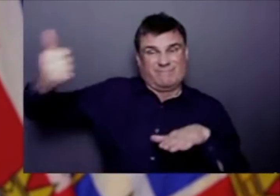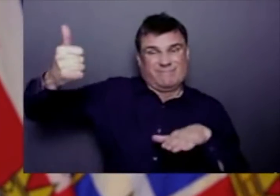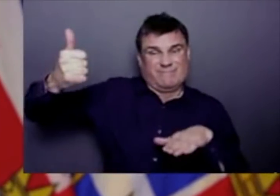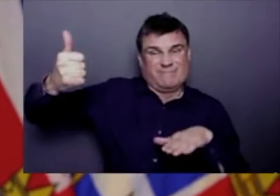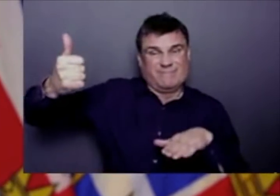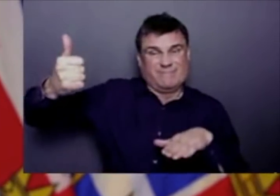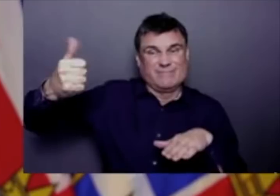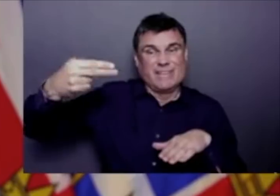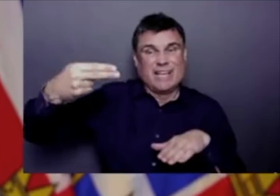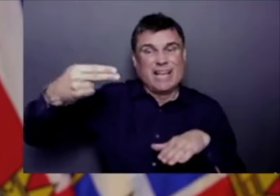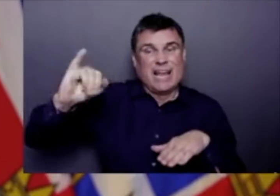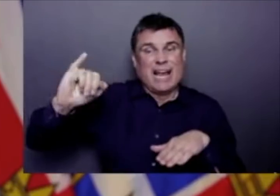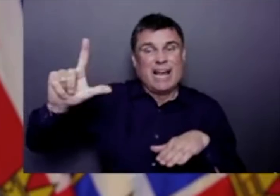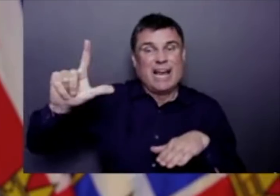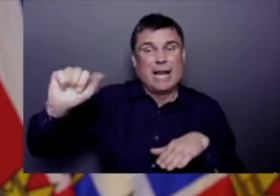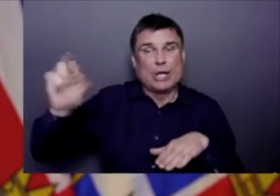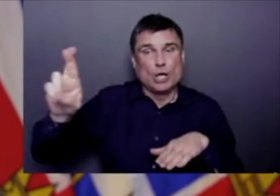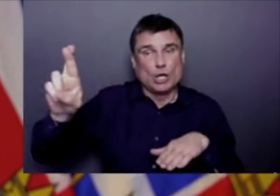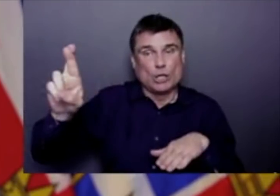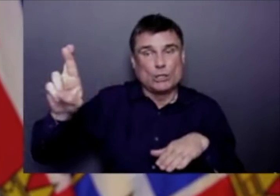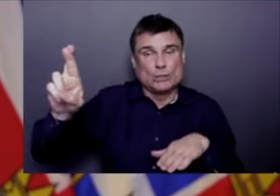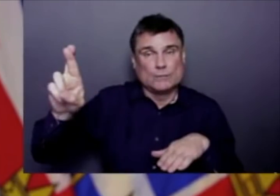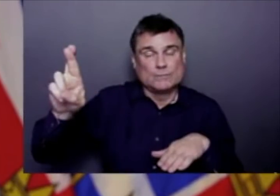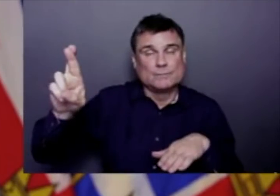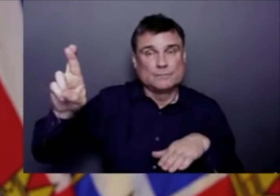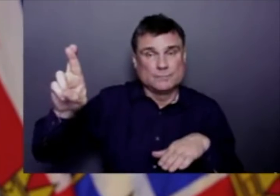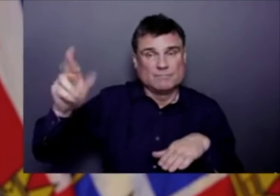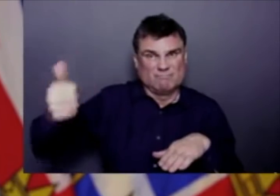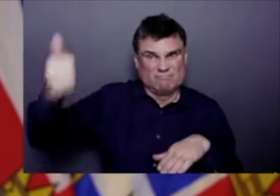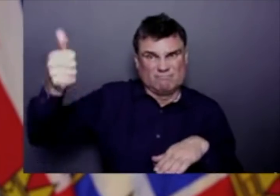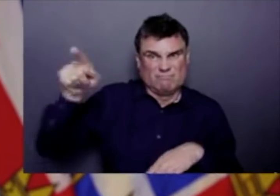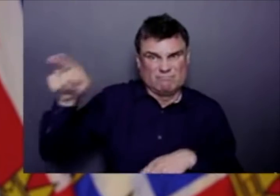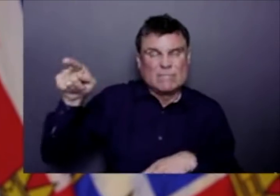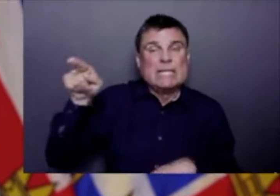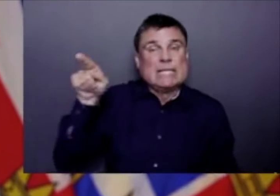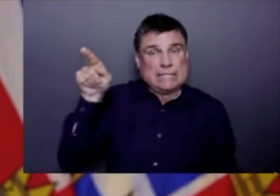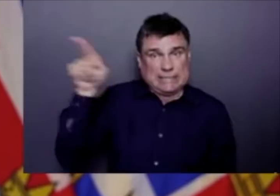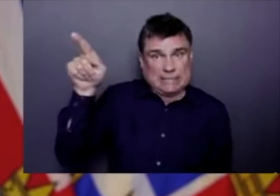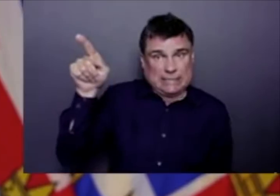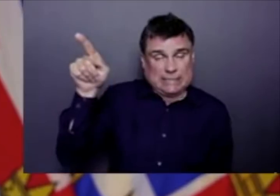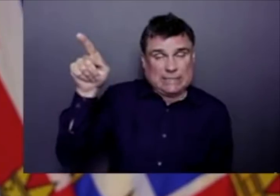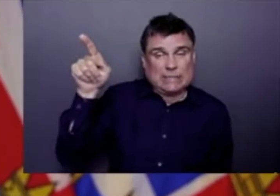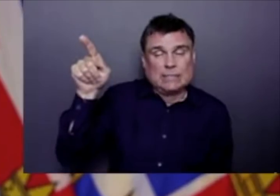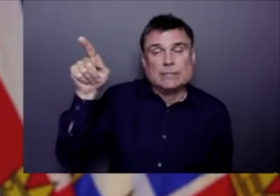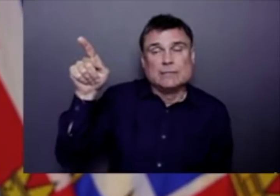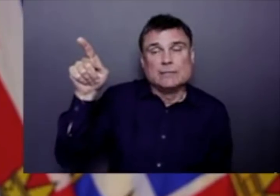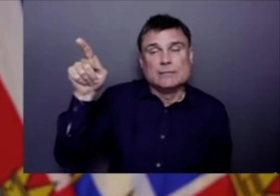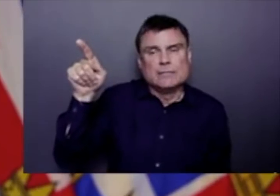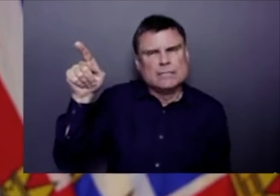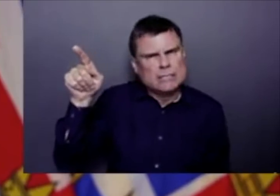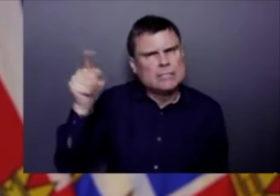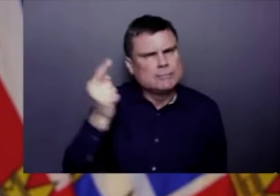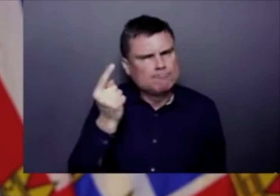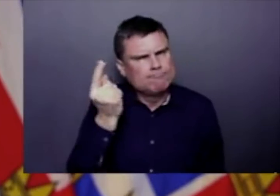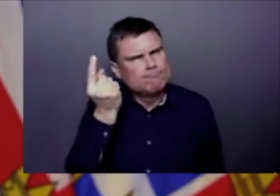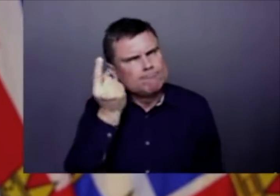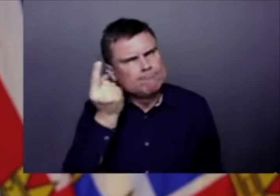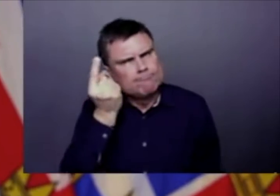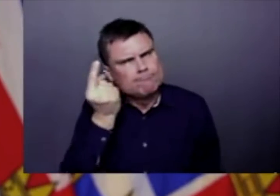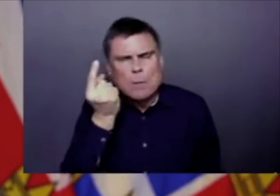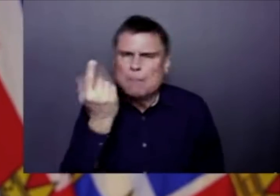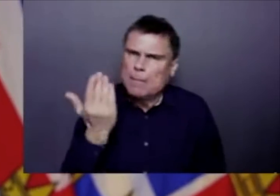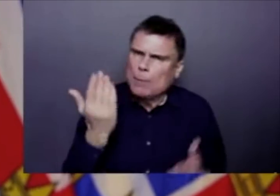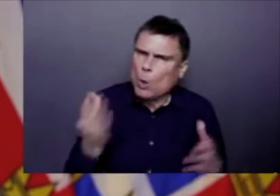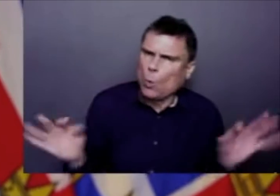of two and having Health Canada look at this. Is that something that you believe could be helpful in terms of immunizing